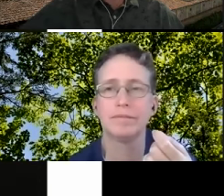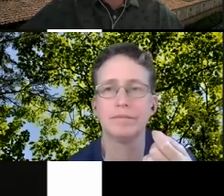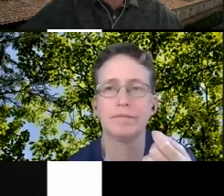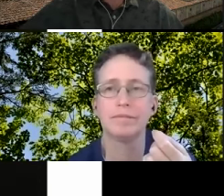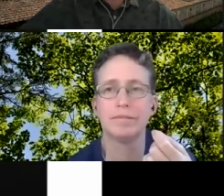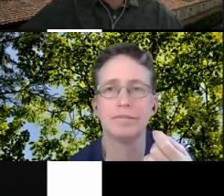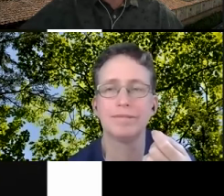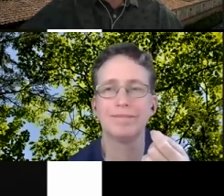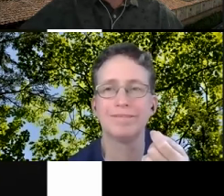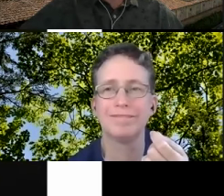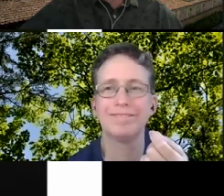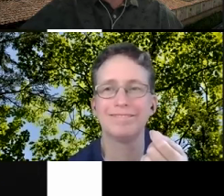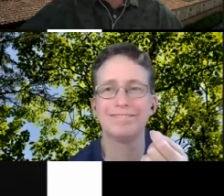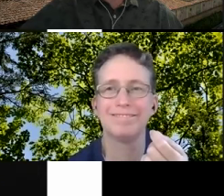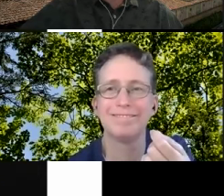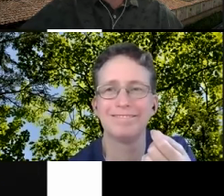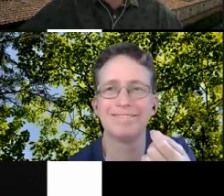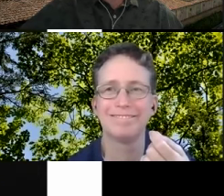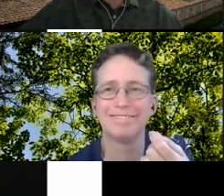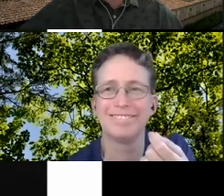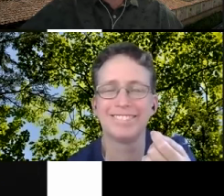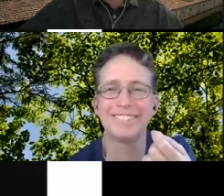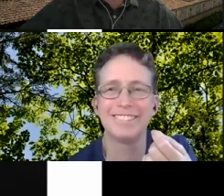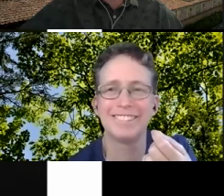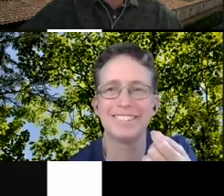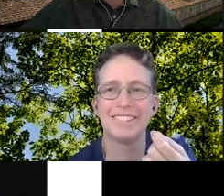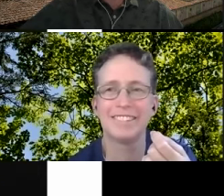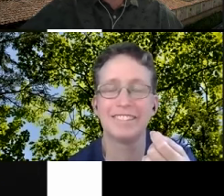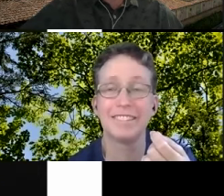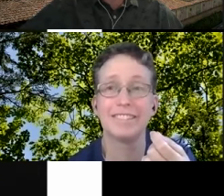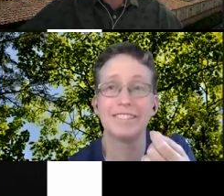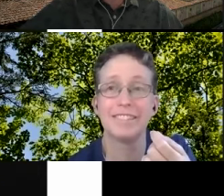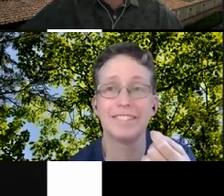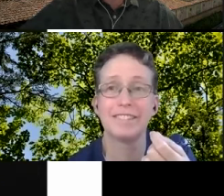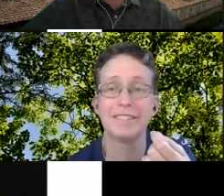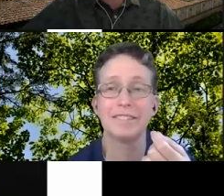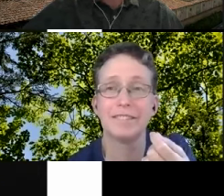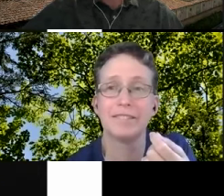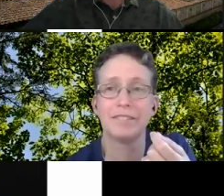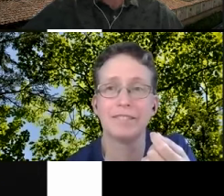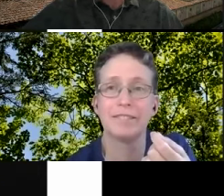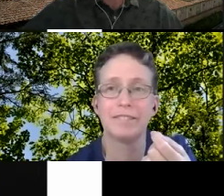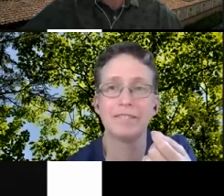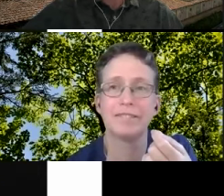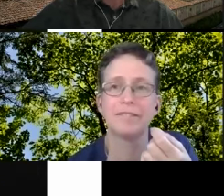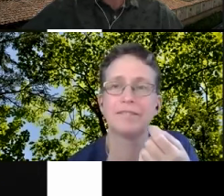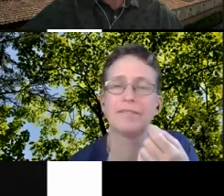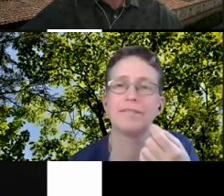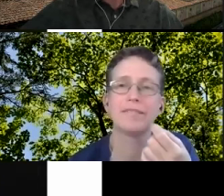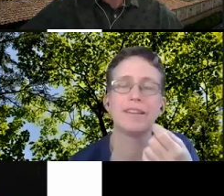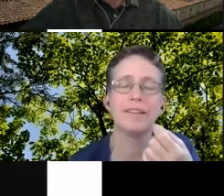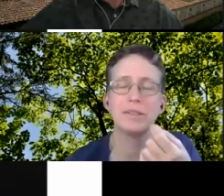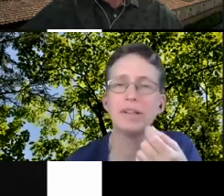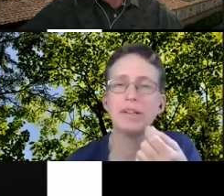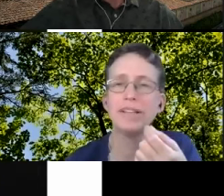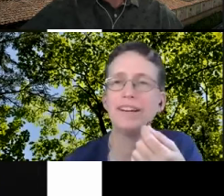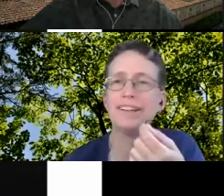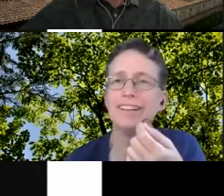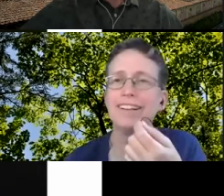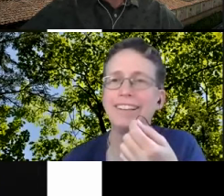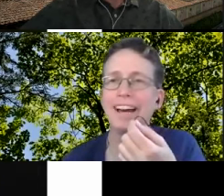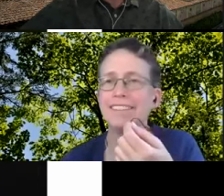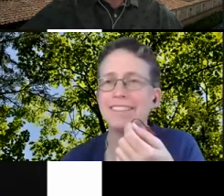pollution from traffic. Could studies of these habitats help in figuring out what aspect of urbanization affects the species? Oh, that's a cool